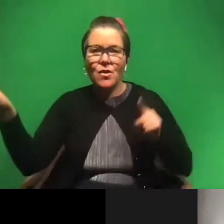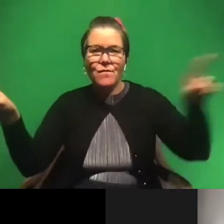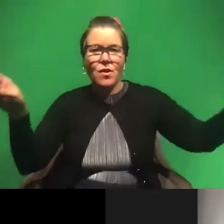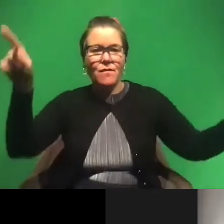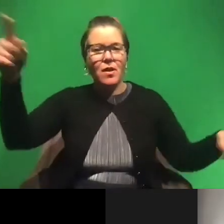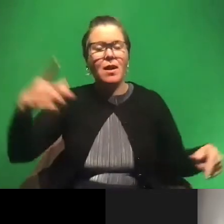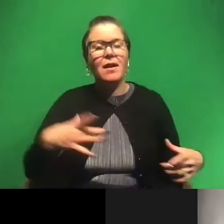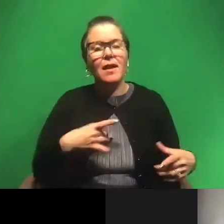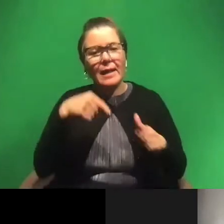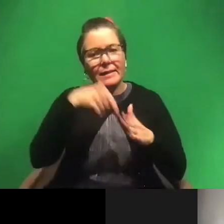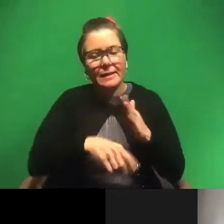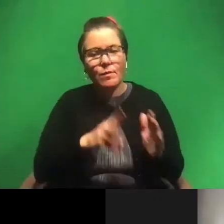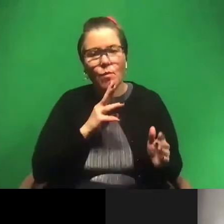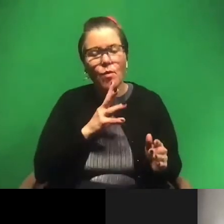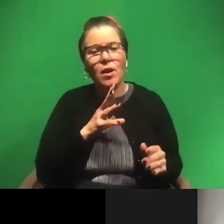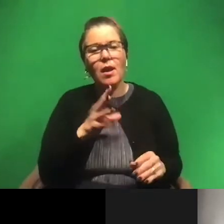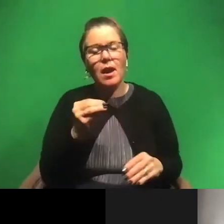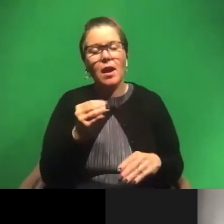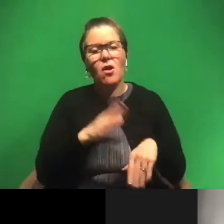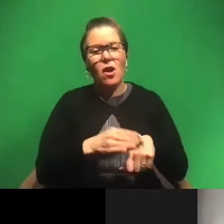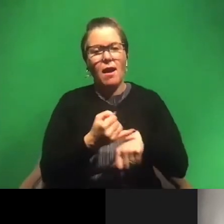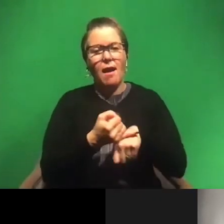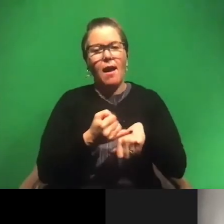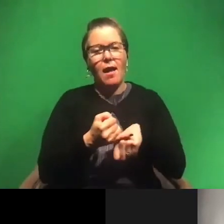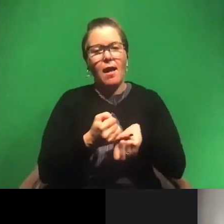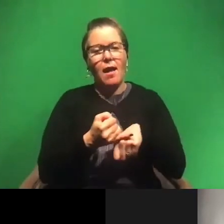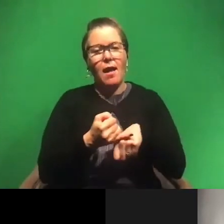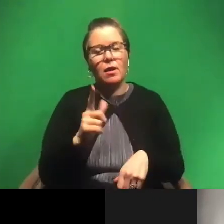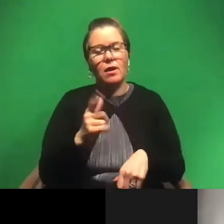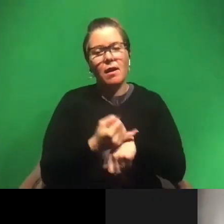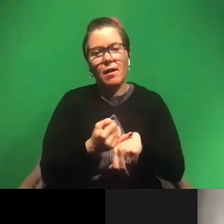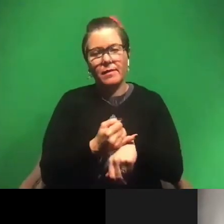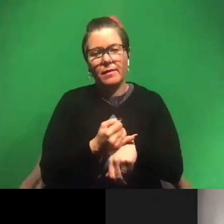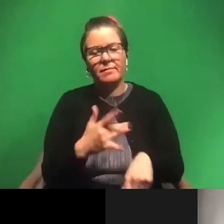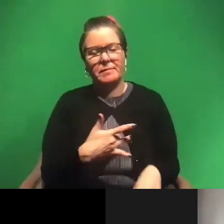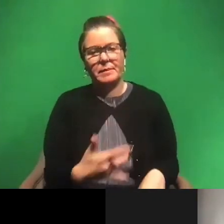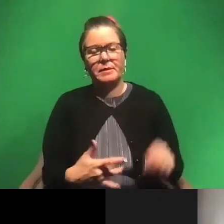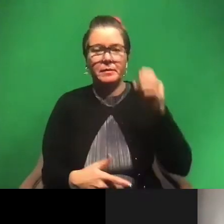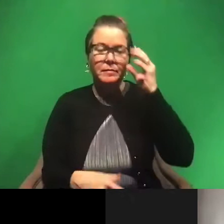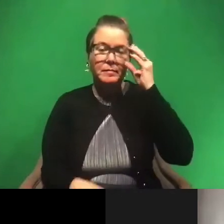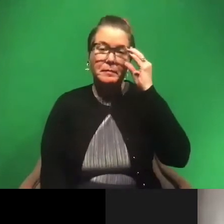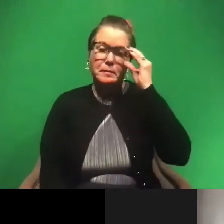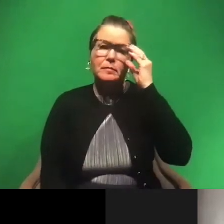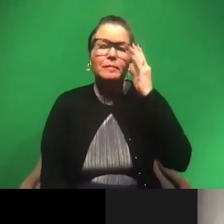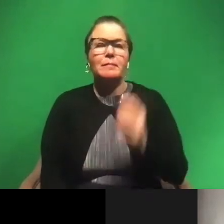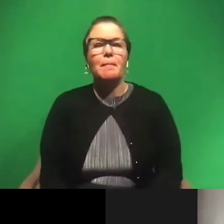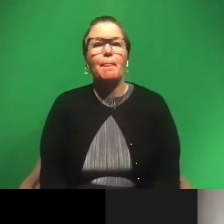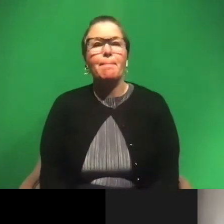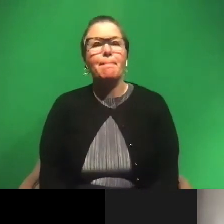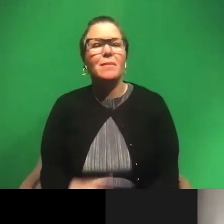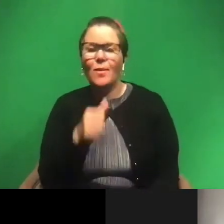deeper water and on like the islands, like the Channel Islands and things like that. So they're like not necessarily right offshore.